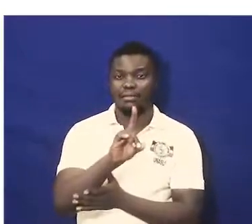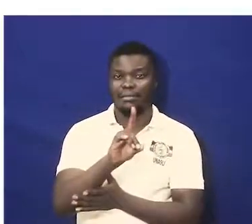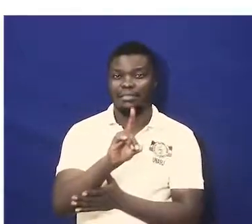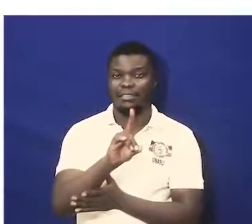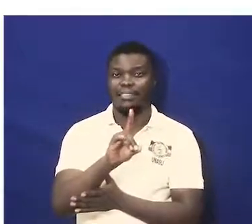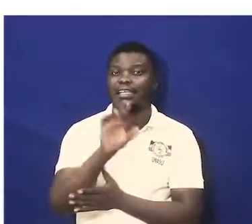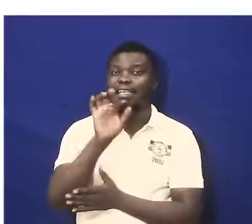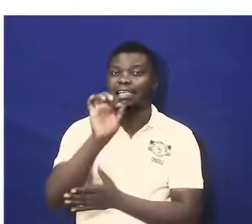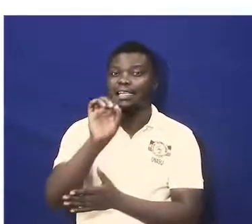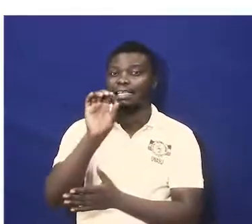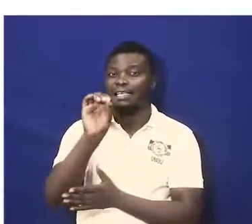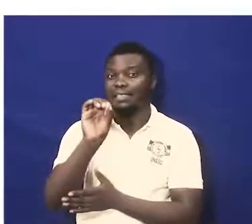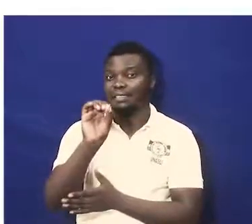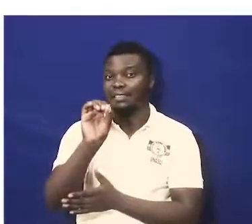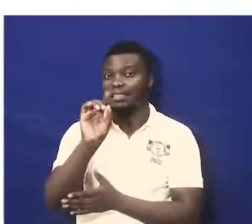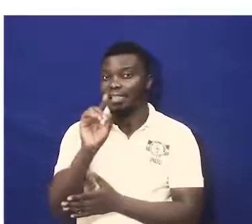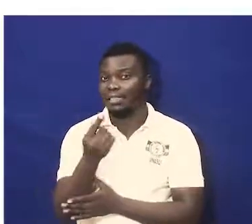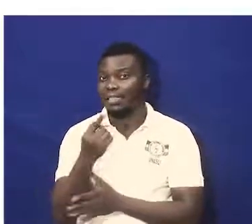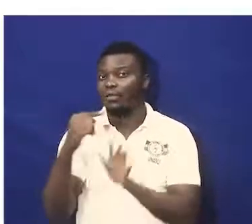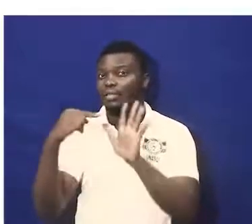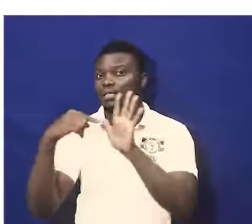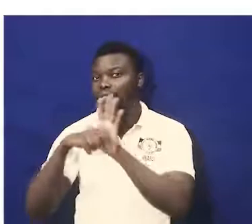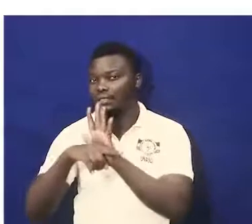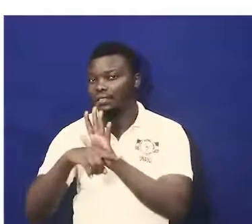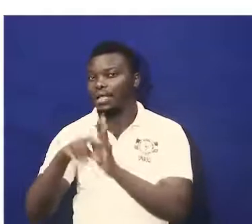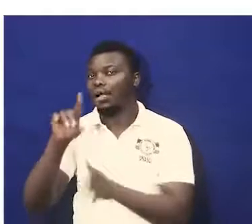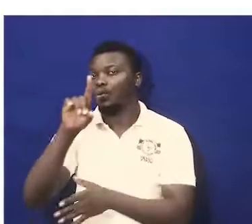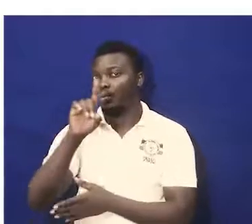180,000 minus